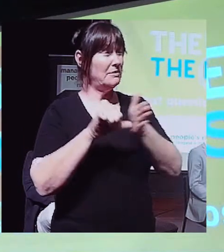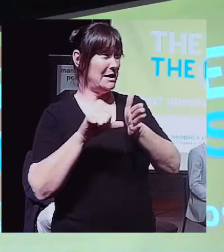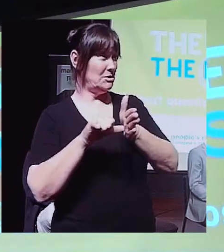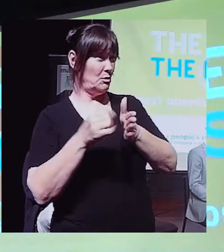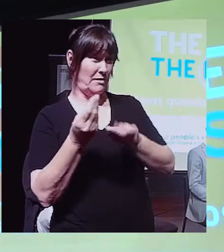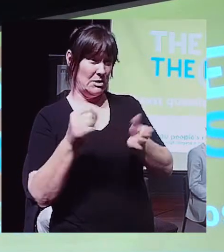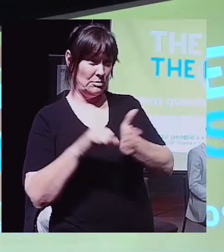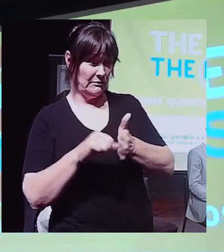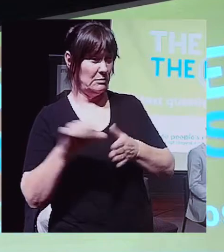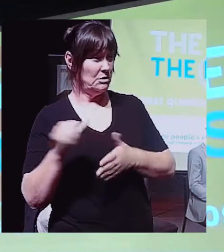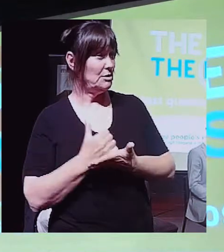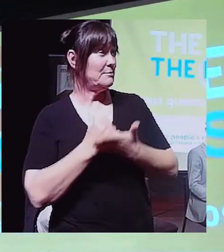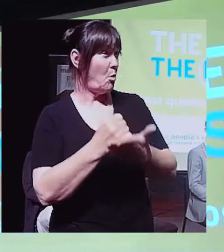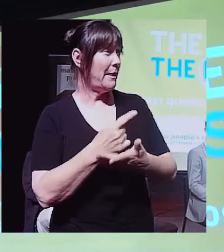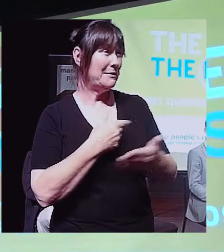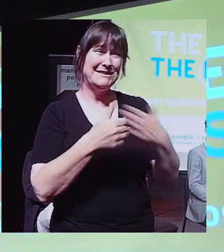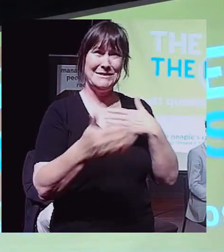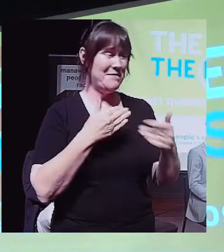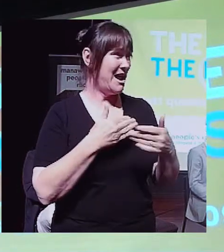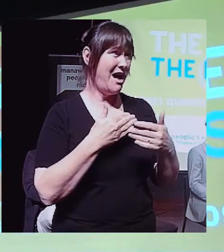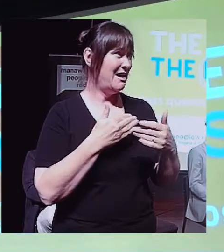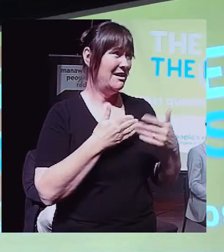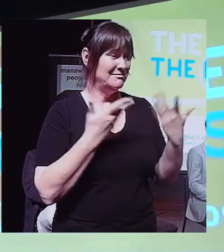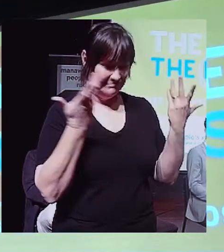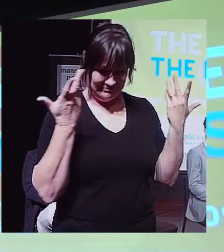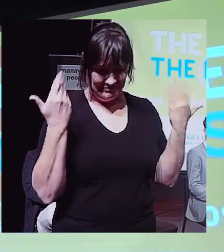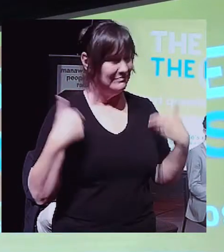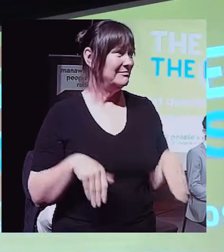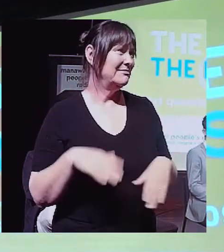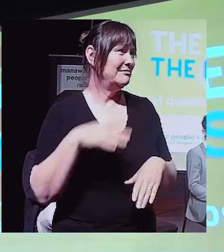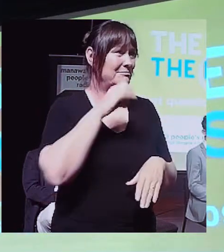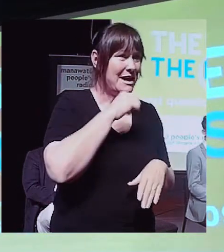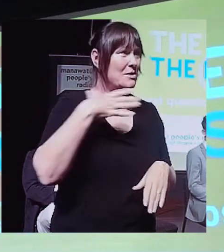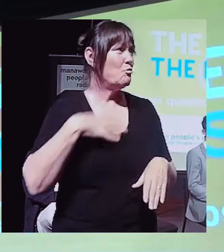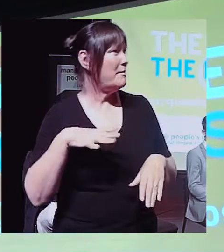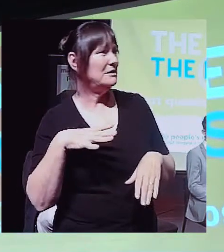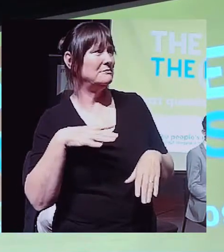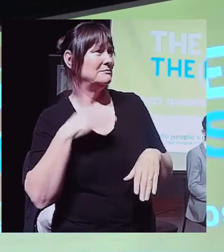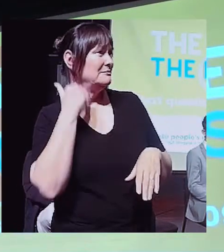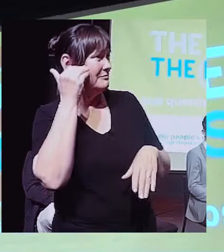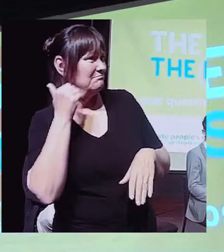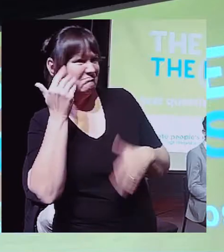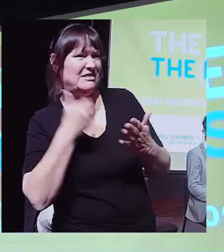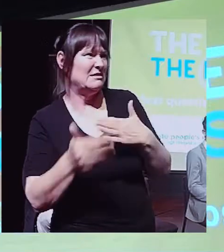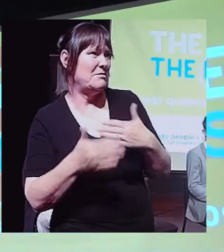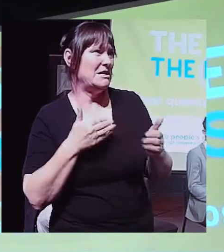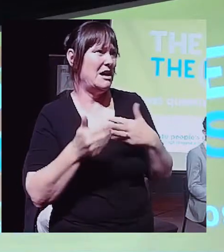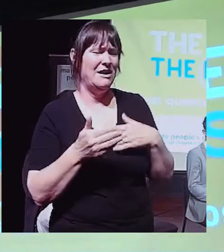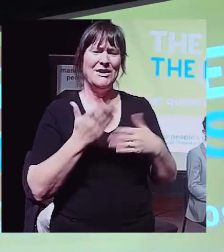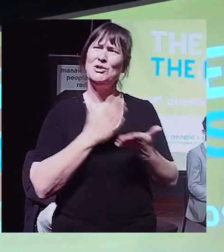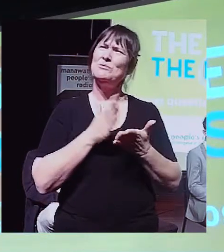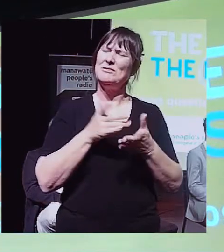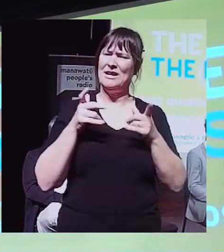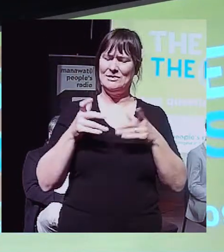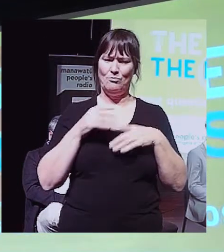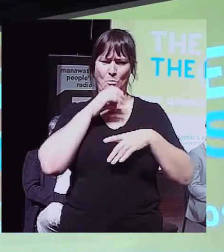should be supported regardless of race, creed or gender. So I'm a little confused as to where, if this money is supposedly going to more masculine